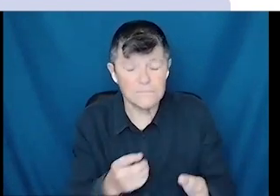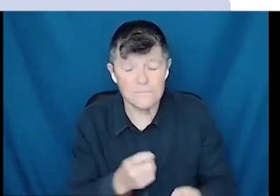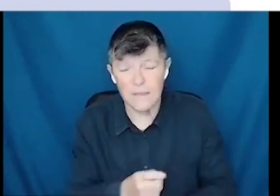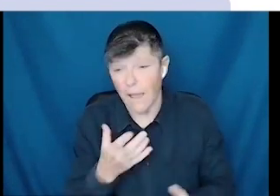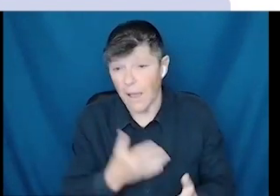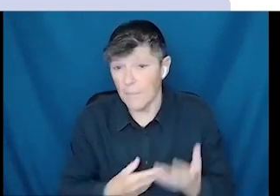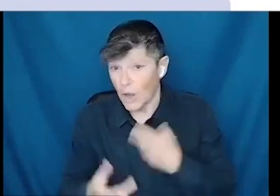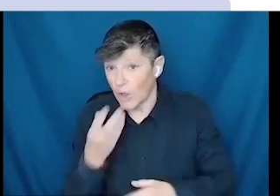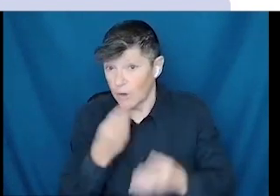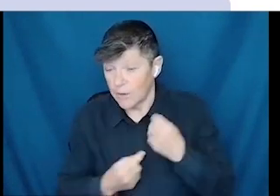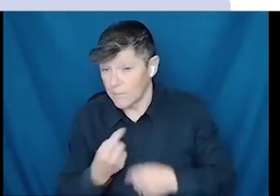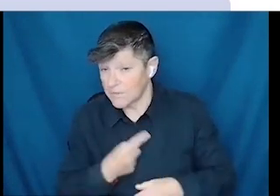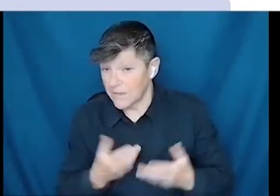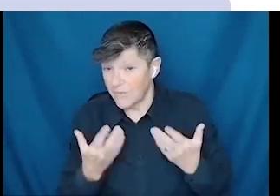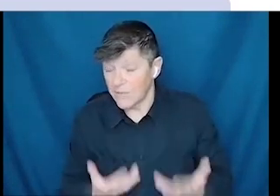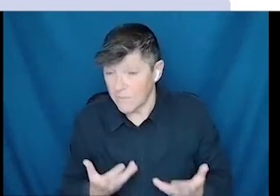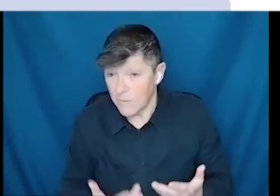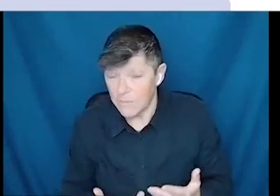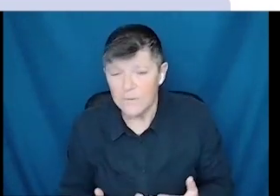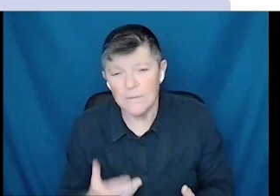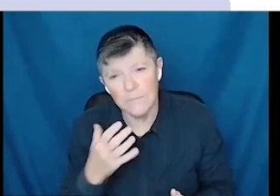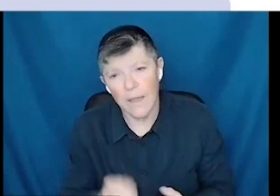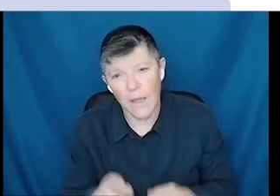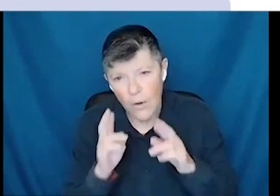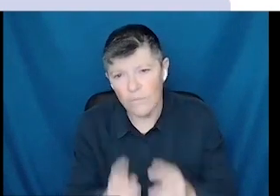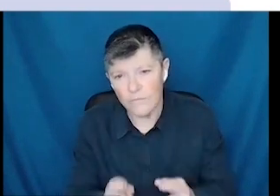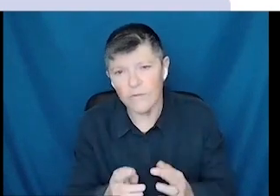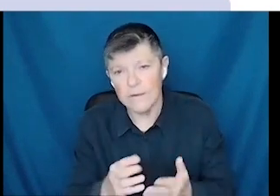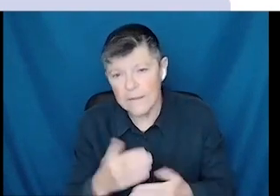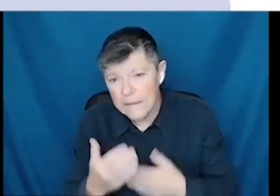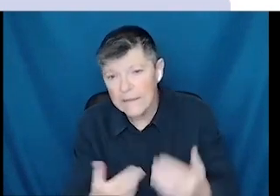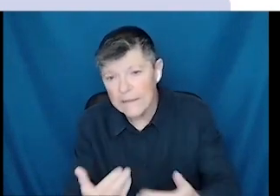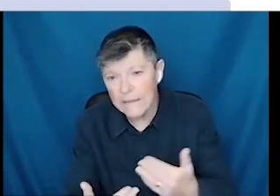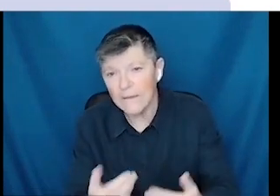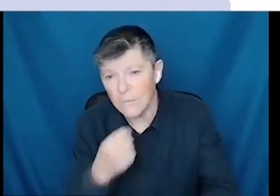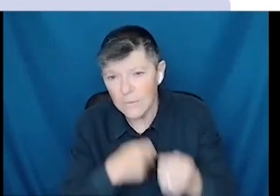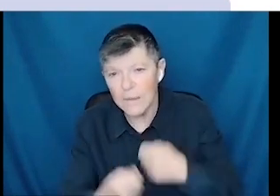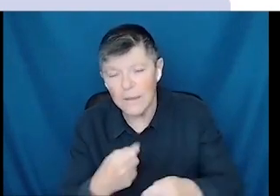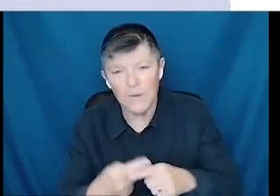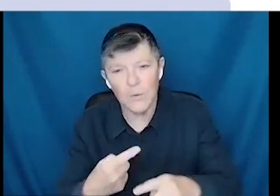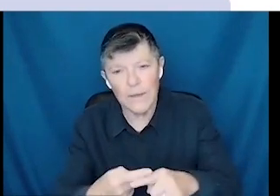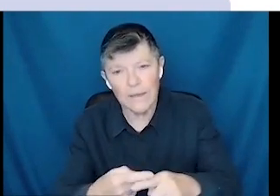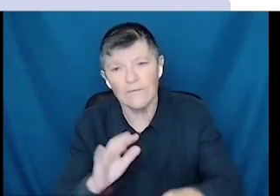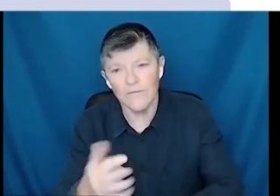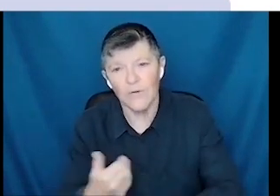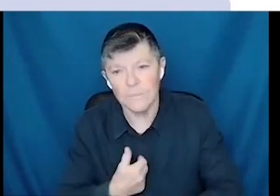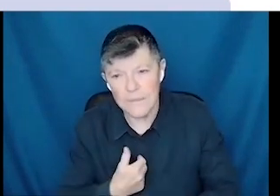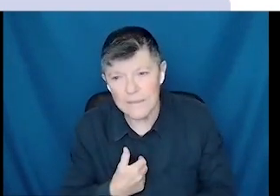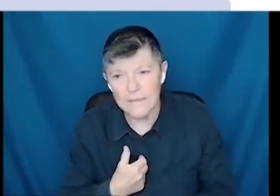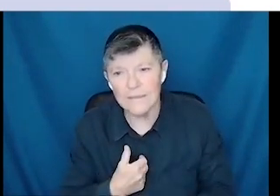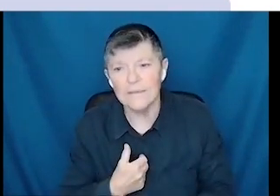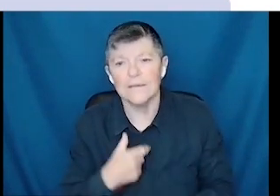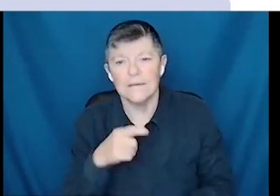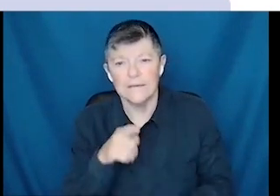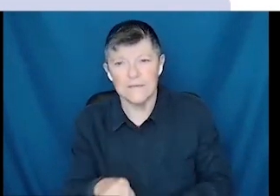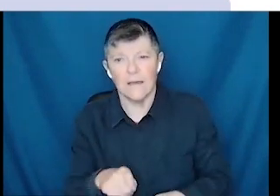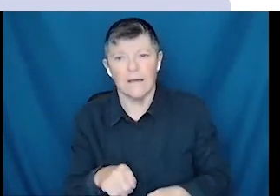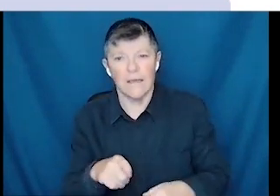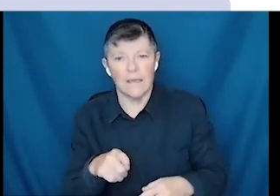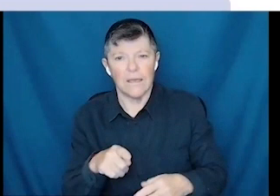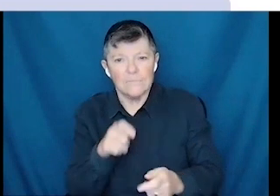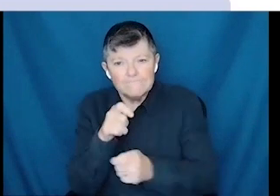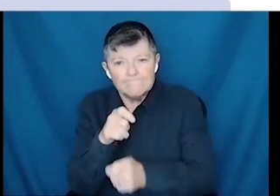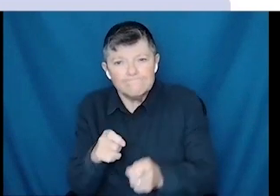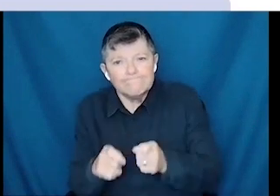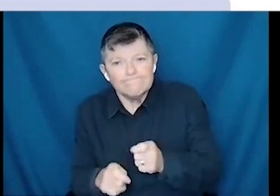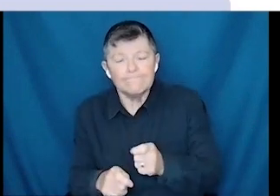moment. But I hope over time things will go quicker for me as I'm fiddling with the background of the website. But yeah,